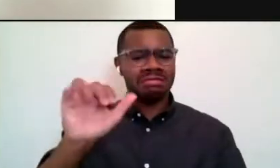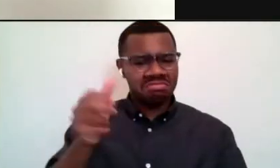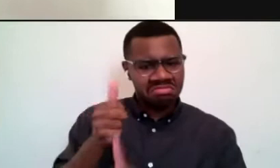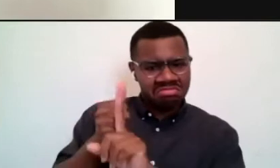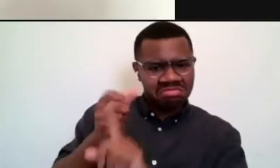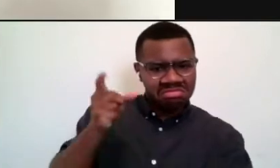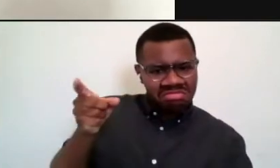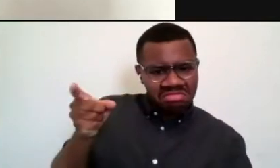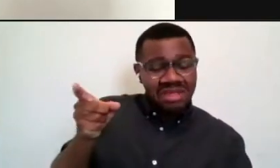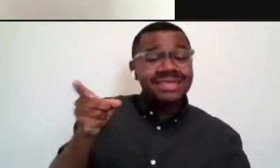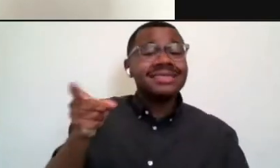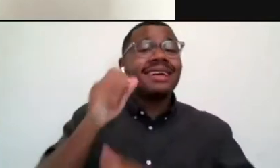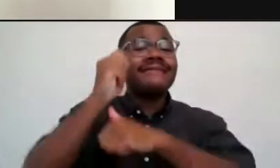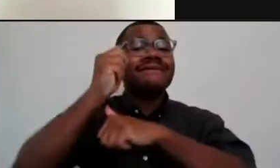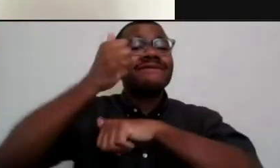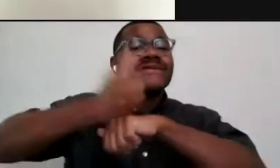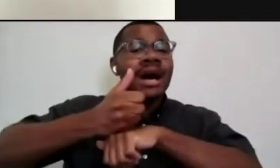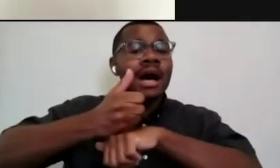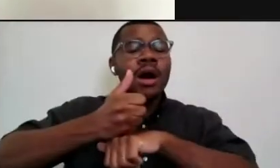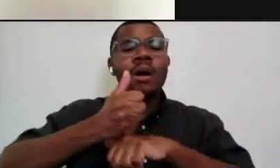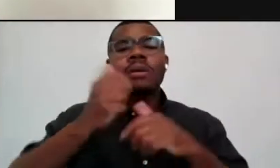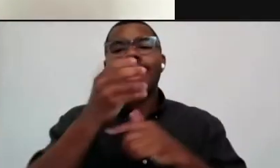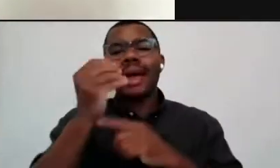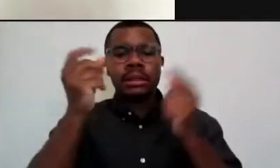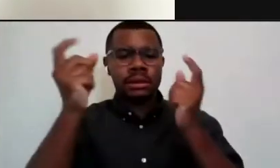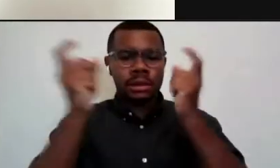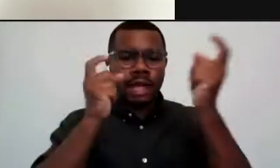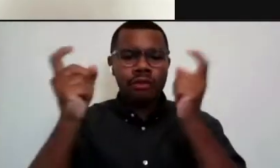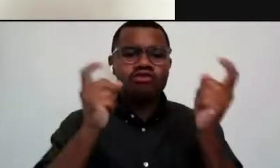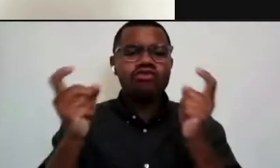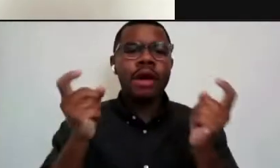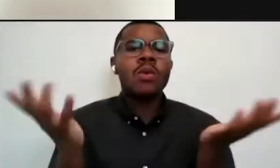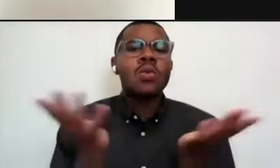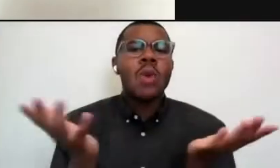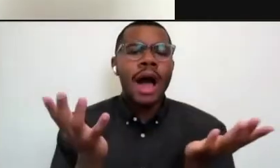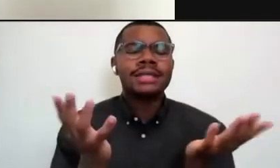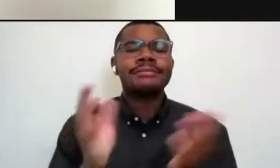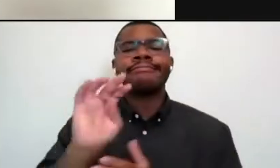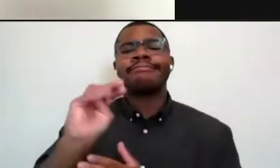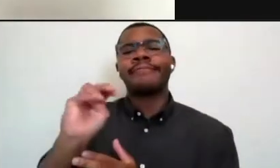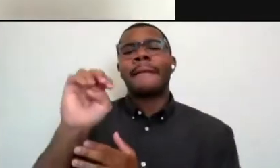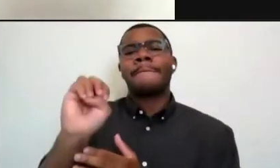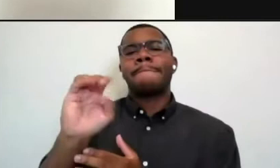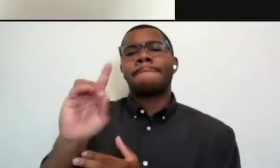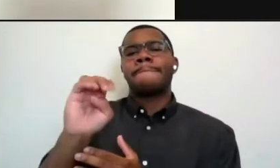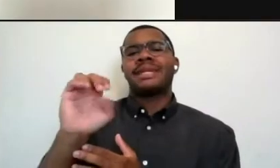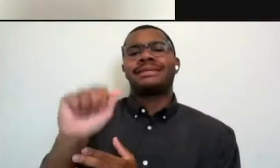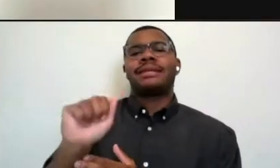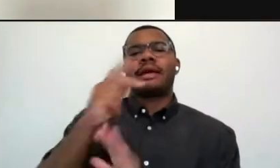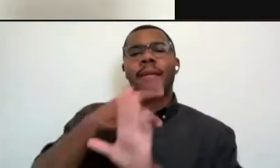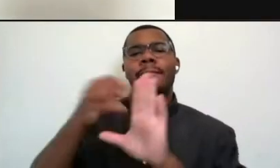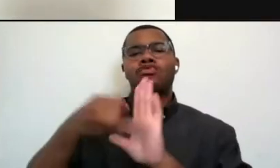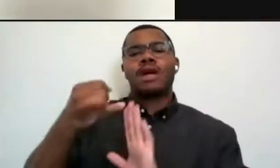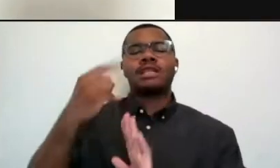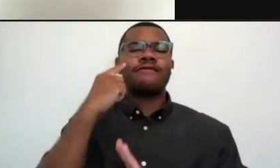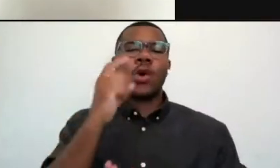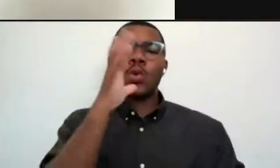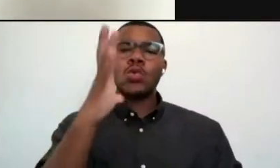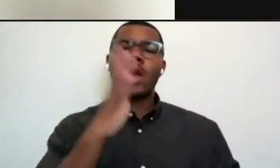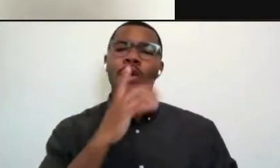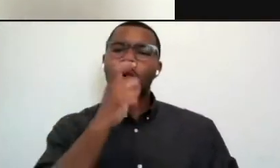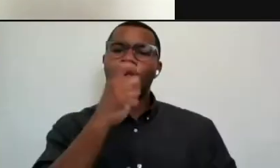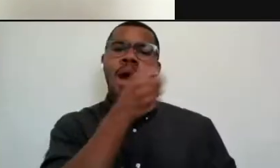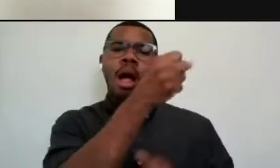She founded and directs the Medea Project for Incarcerated Women, which is an